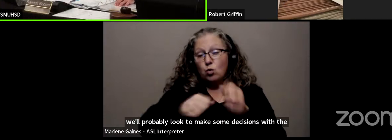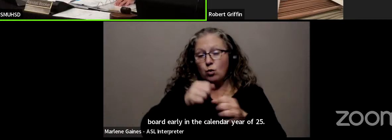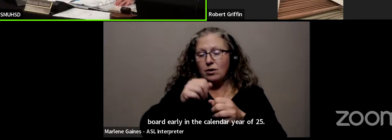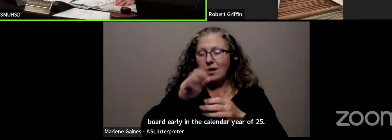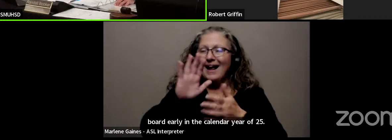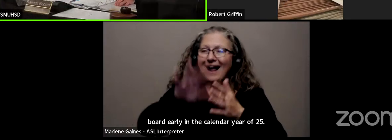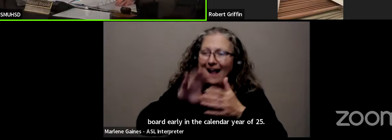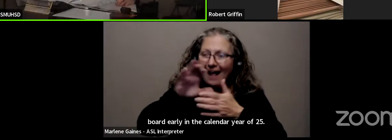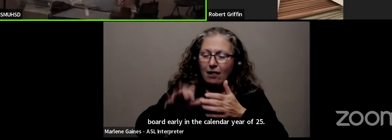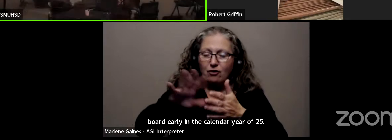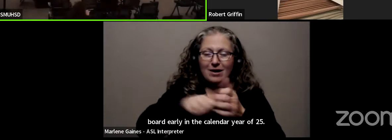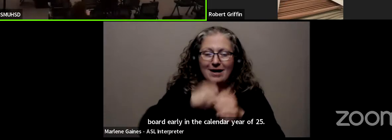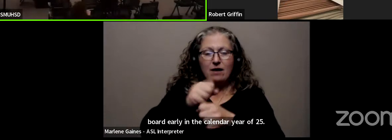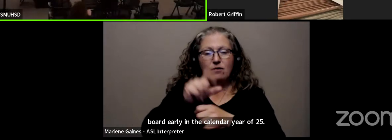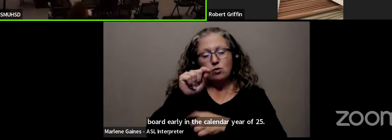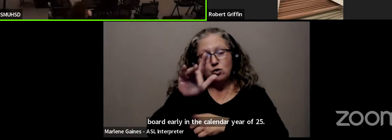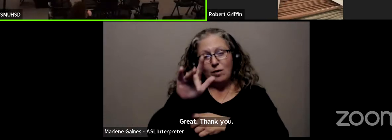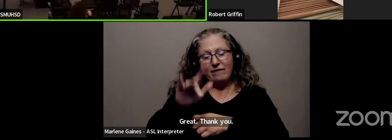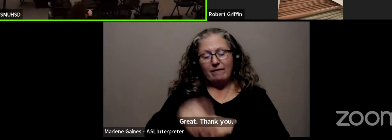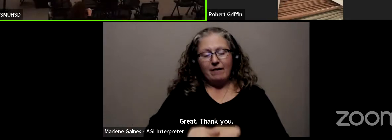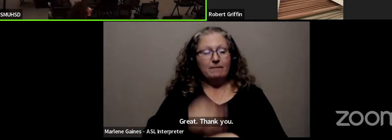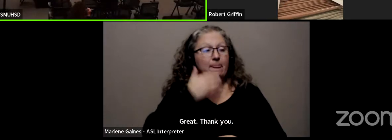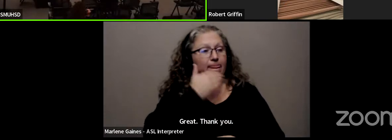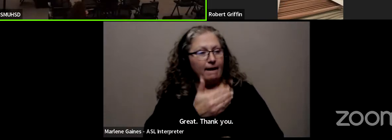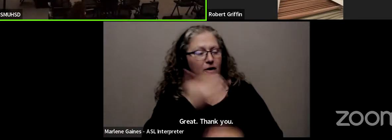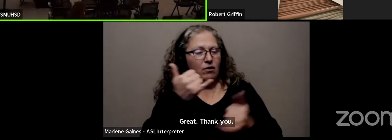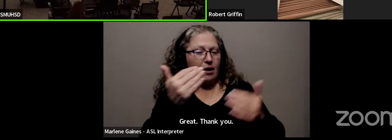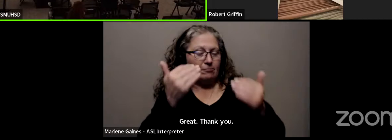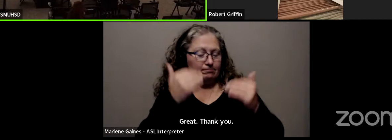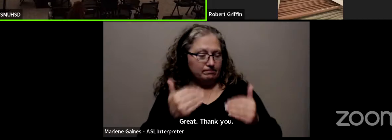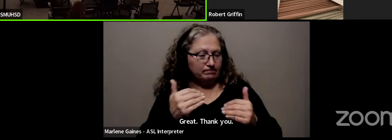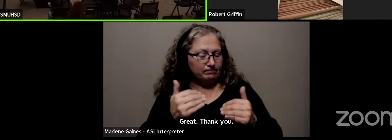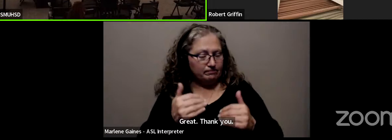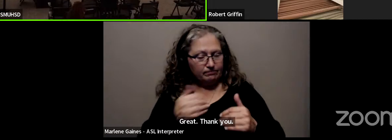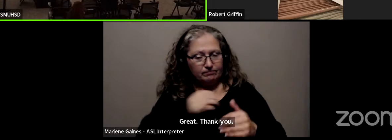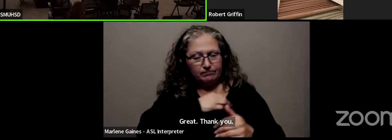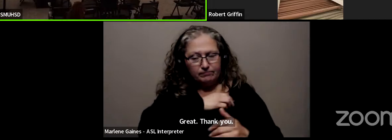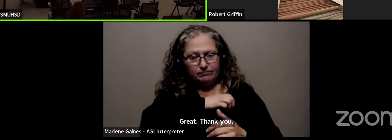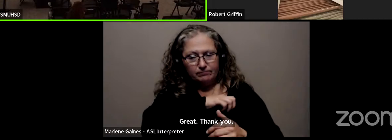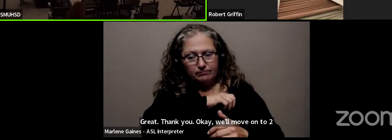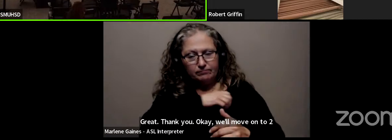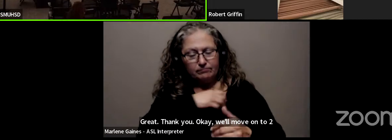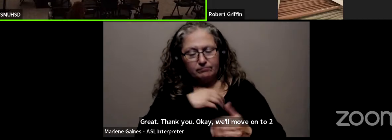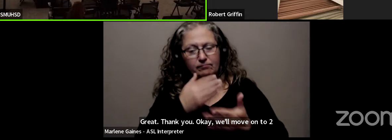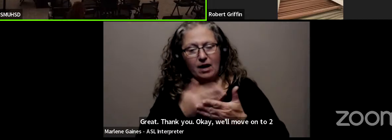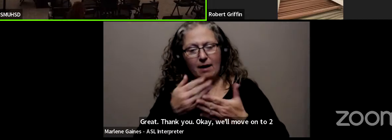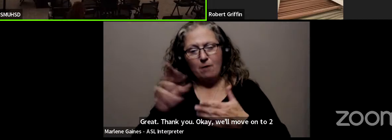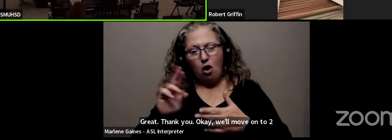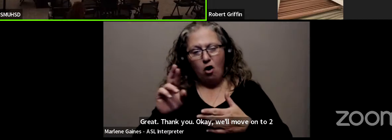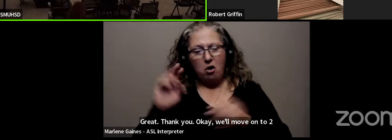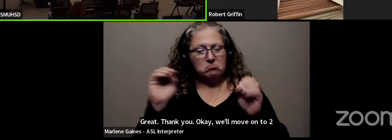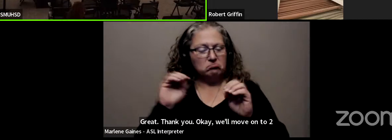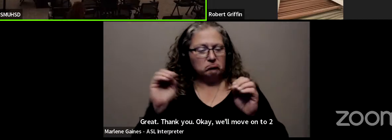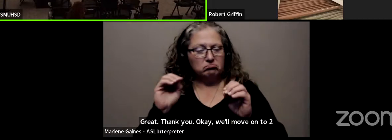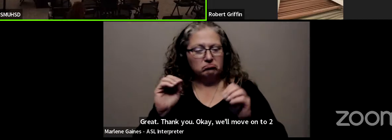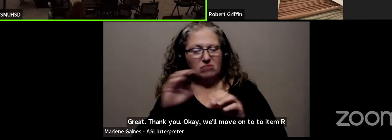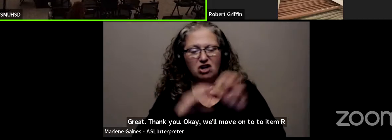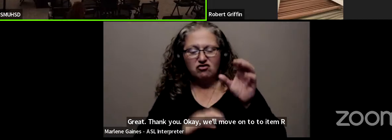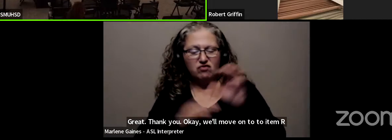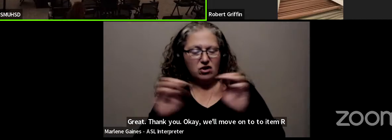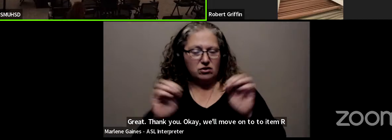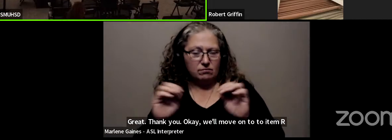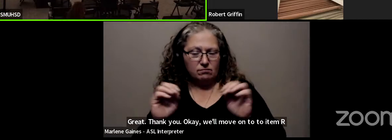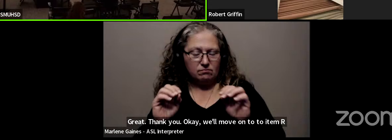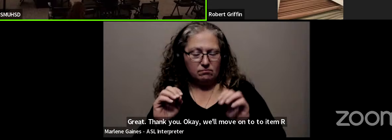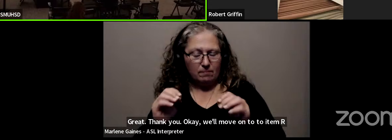you. Okay, we'll move on to item R. There's nothing under constructions